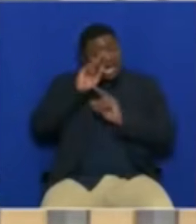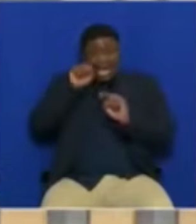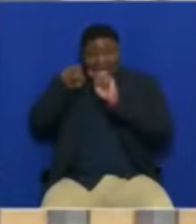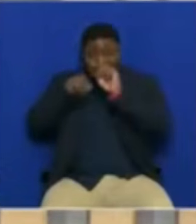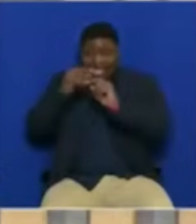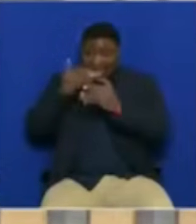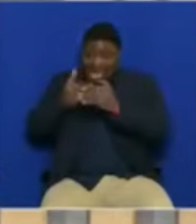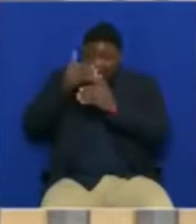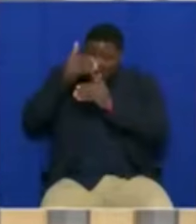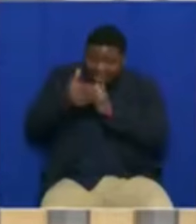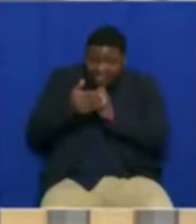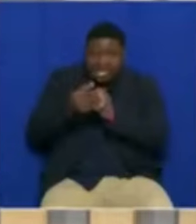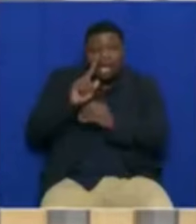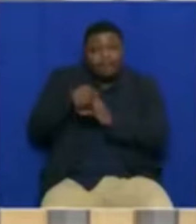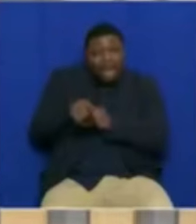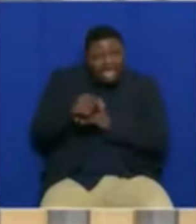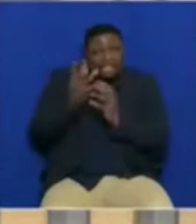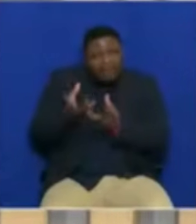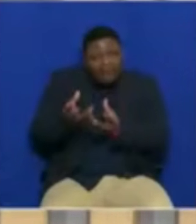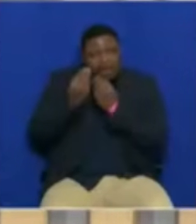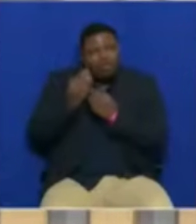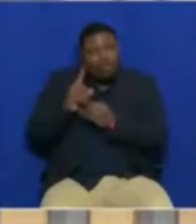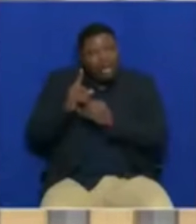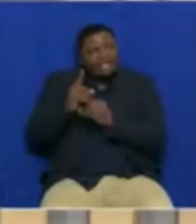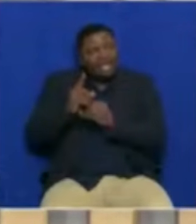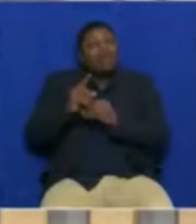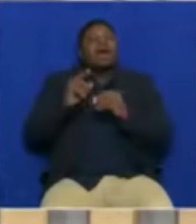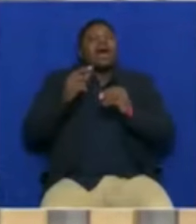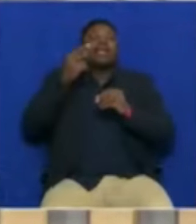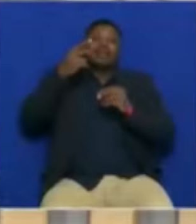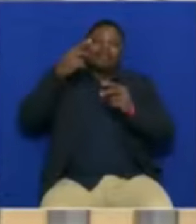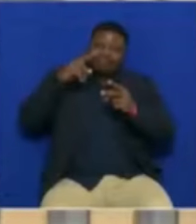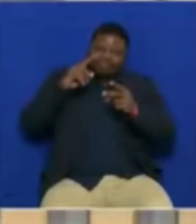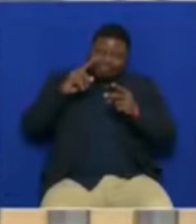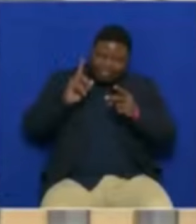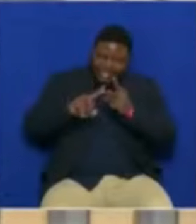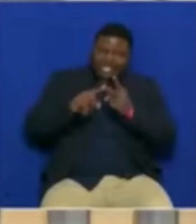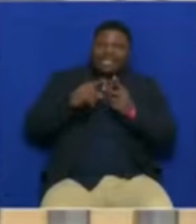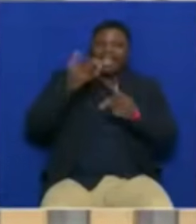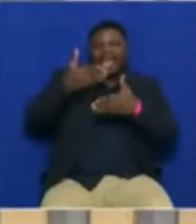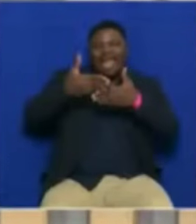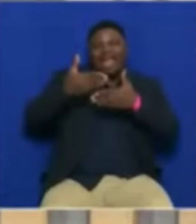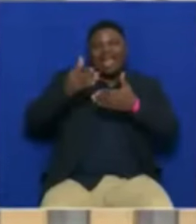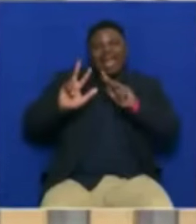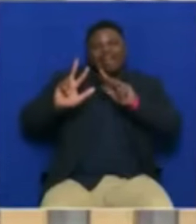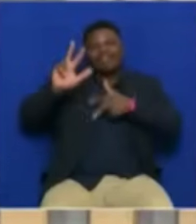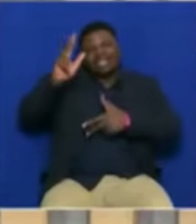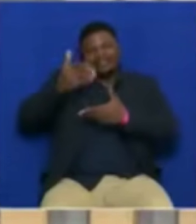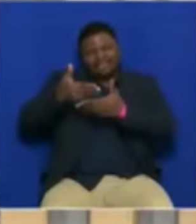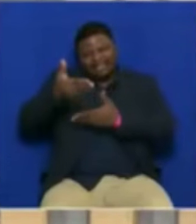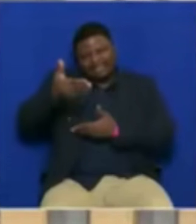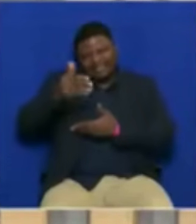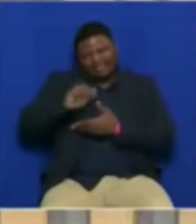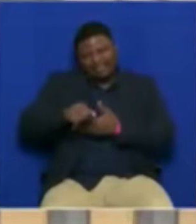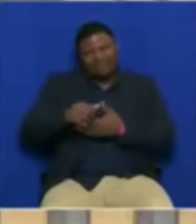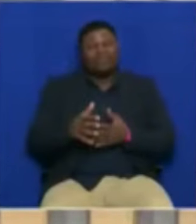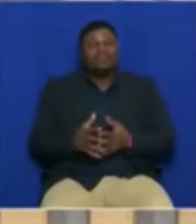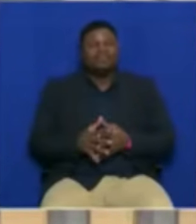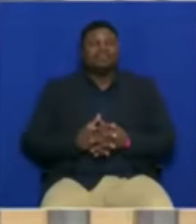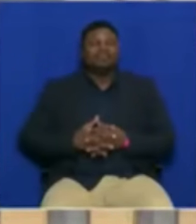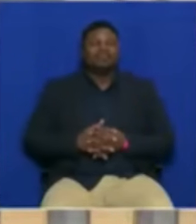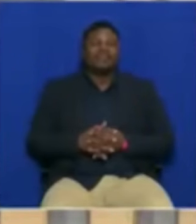there until we build up to a point. Now, Chair, Commissioners, we do